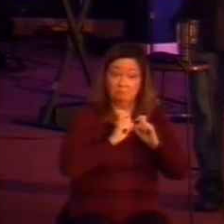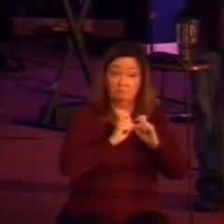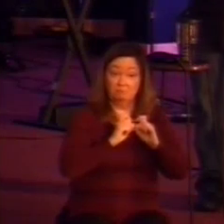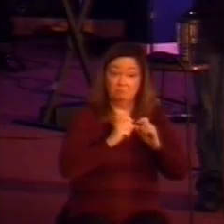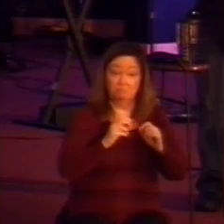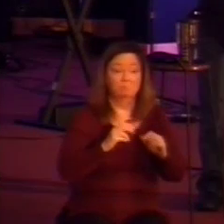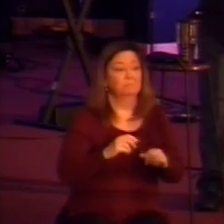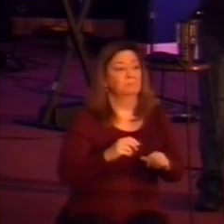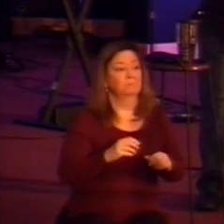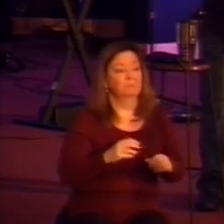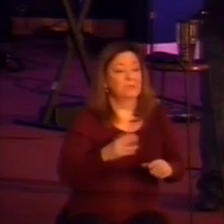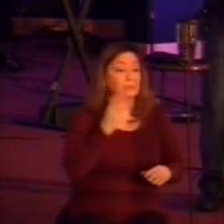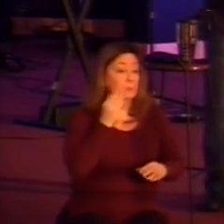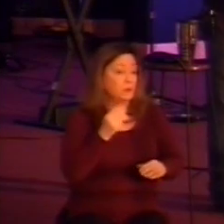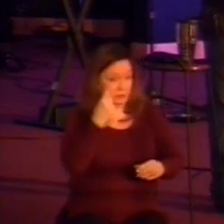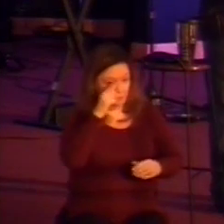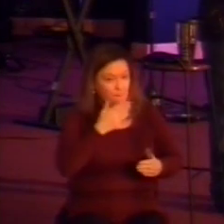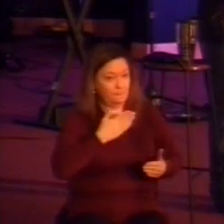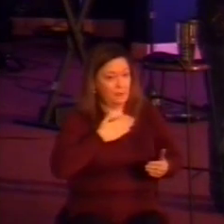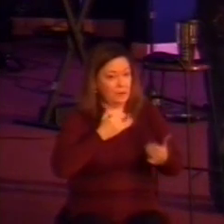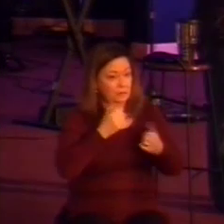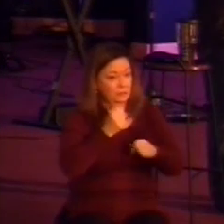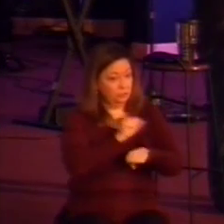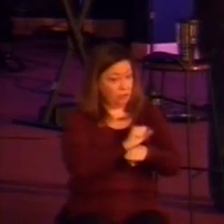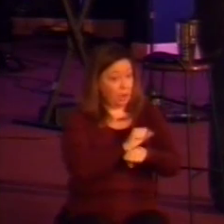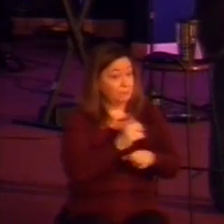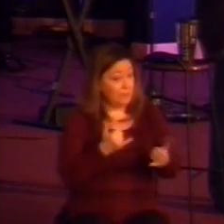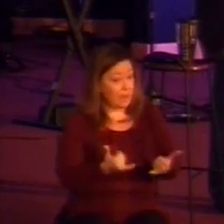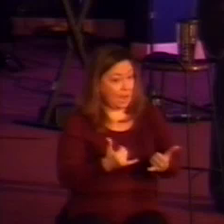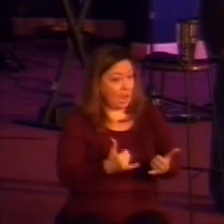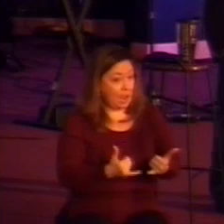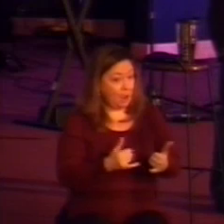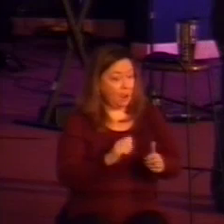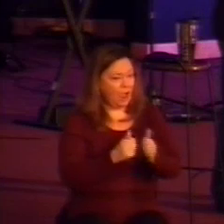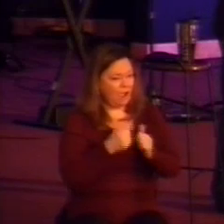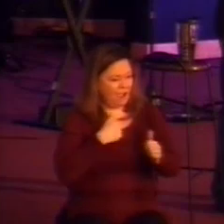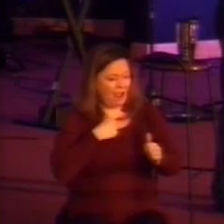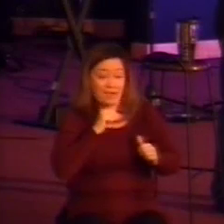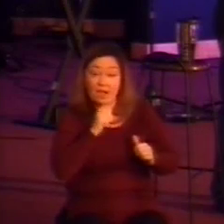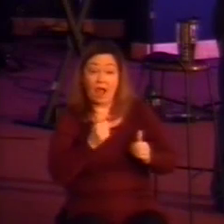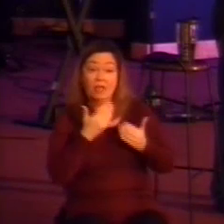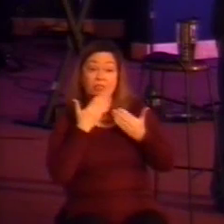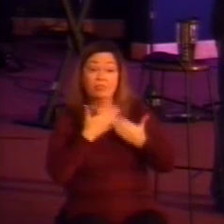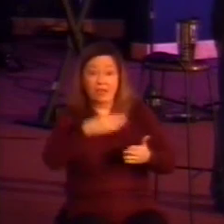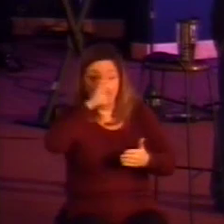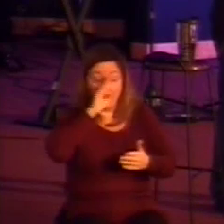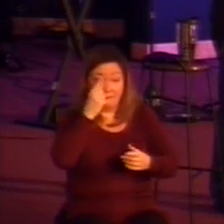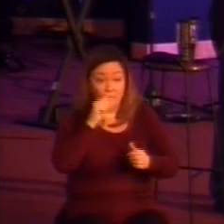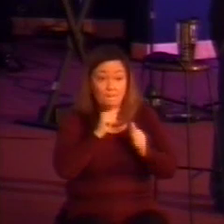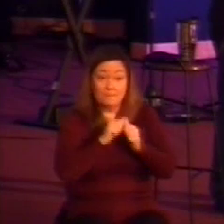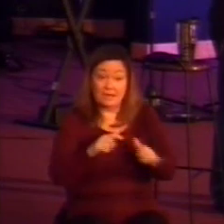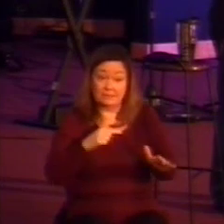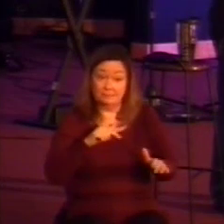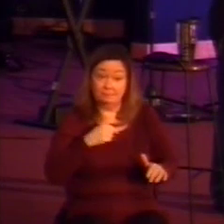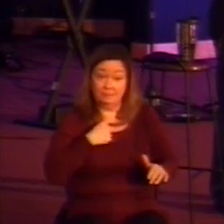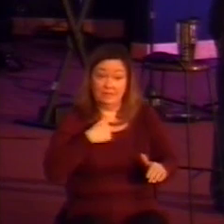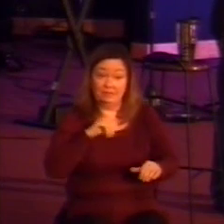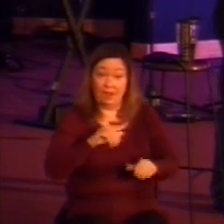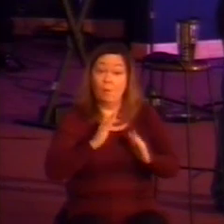the job that I have now. How could I not give thanks to God for blessing me in that way?